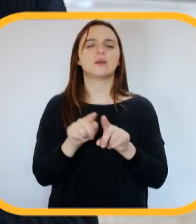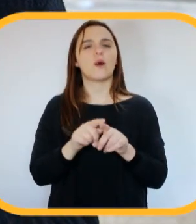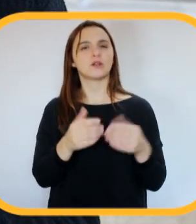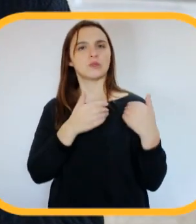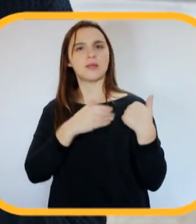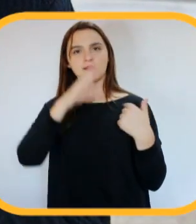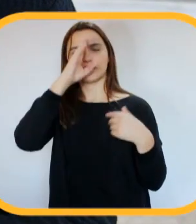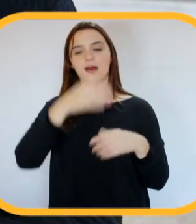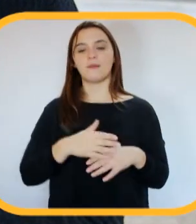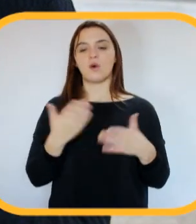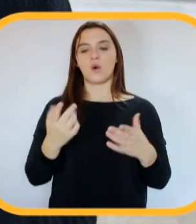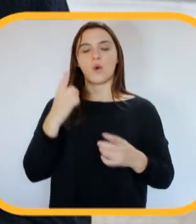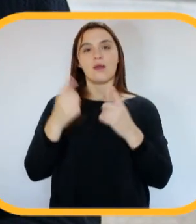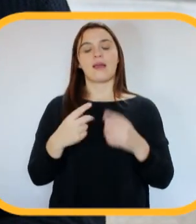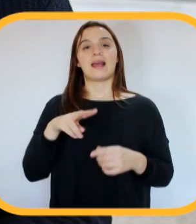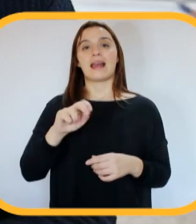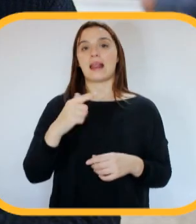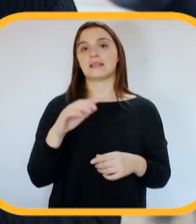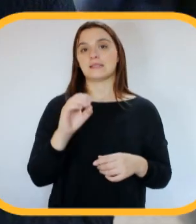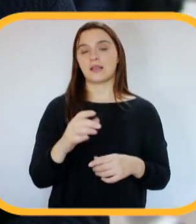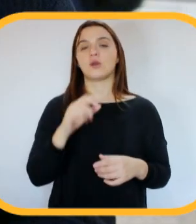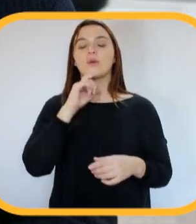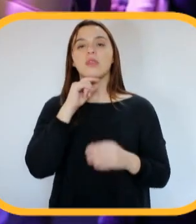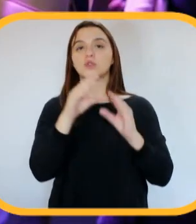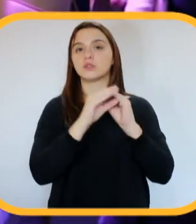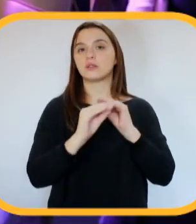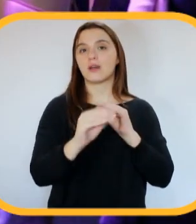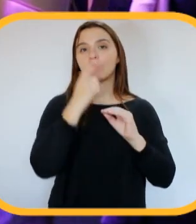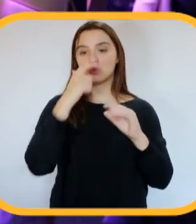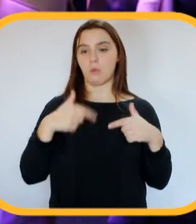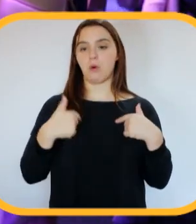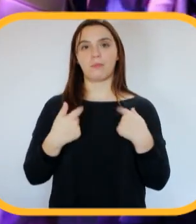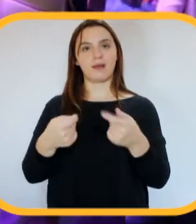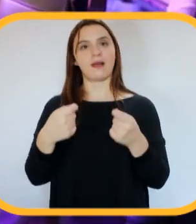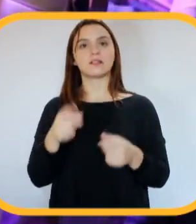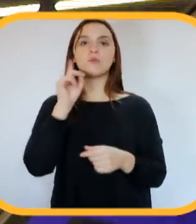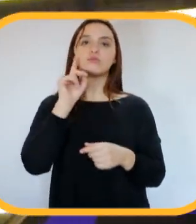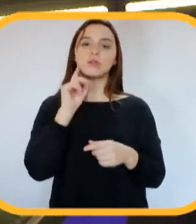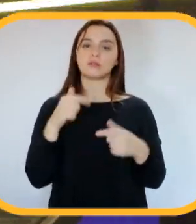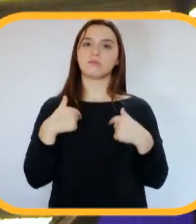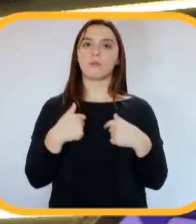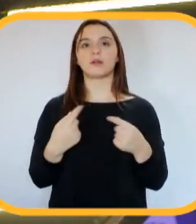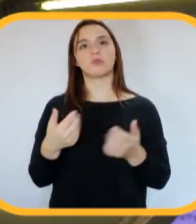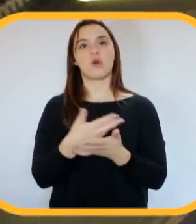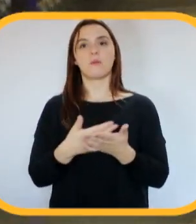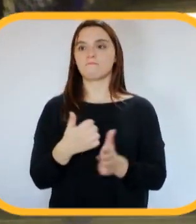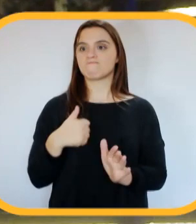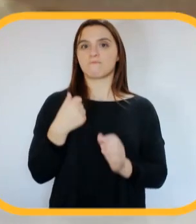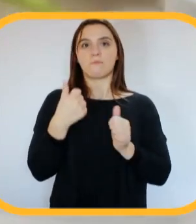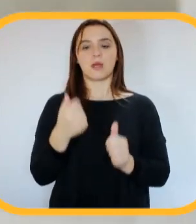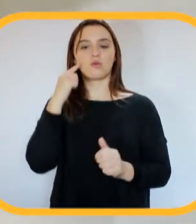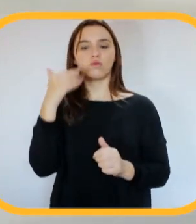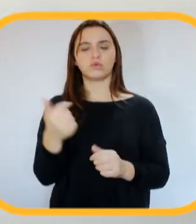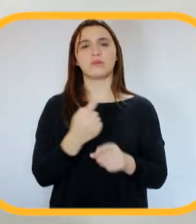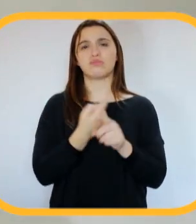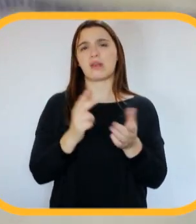the businesses which are now trying to be net zero and trying to be sustainable, they are the ones that will also be economically successful in the future. And